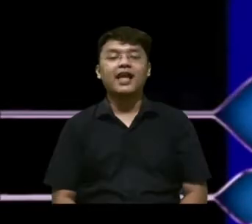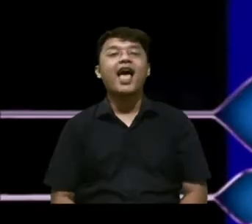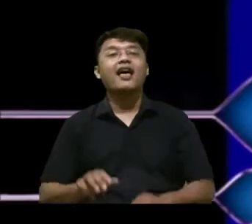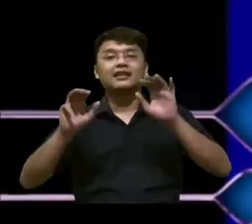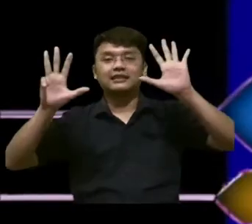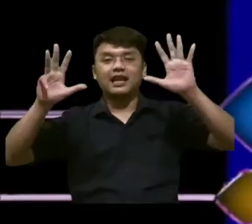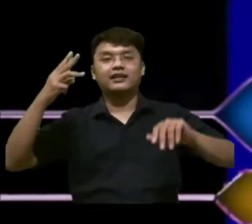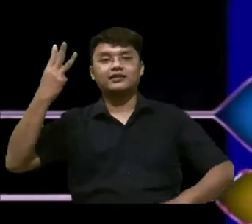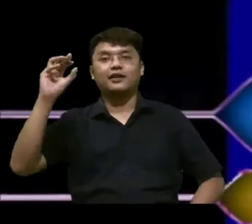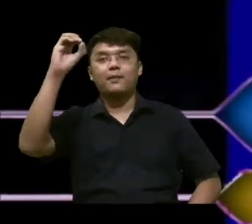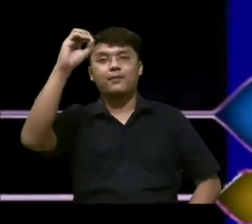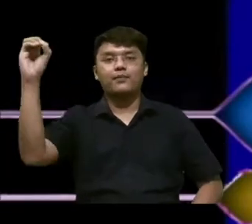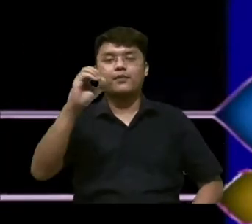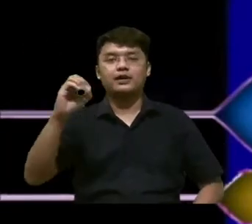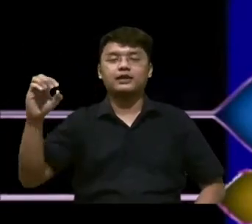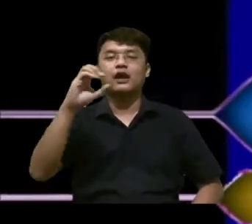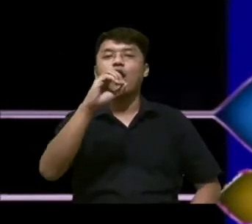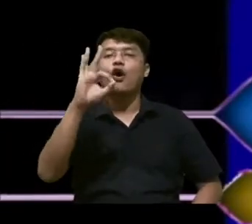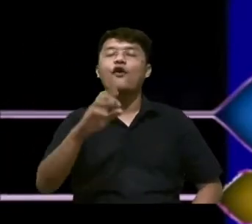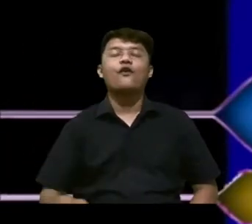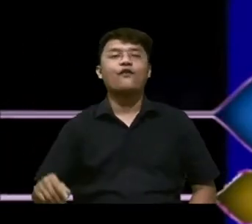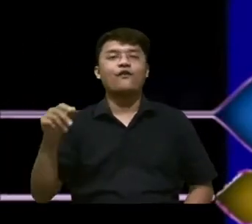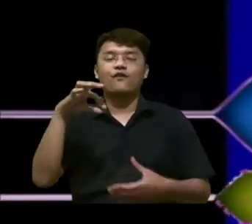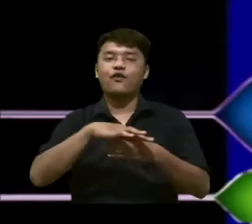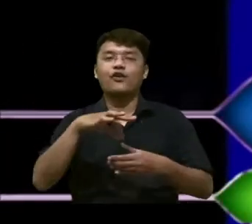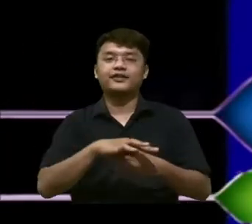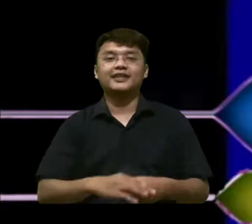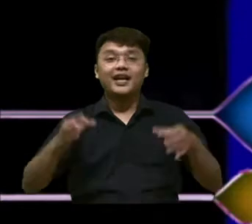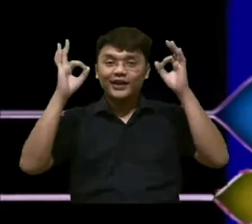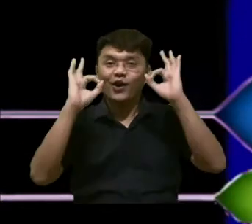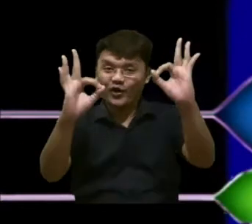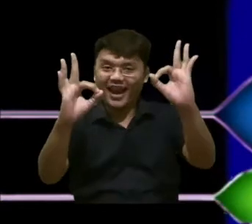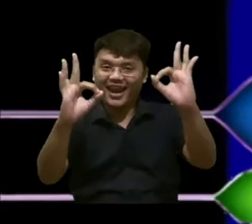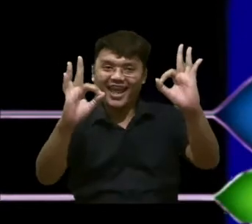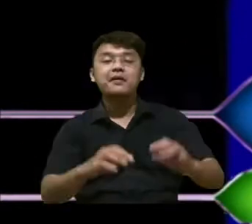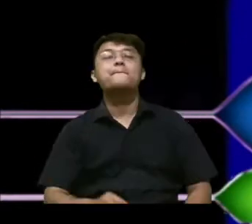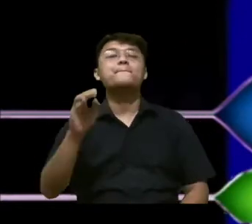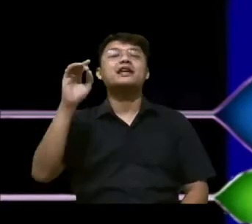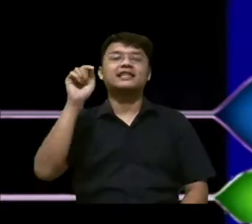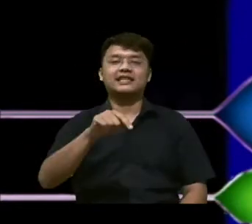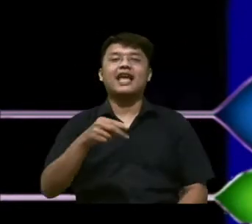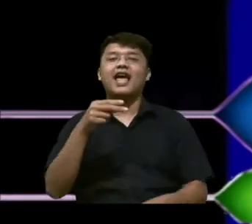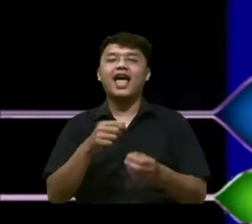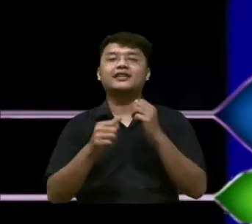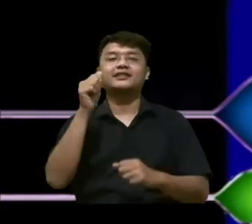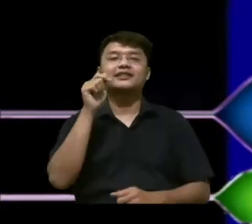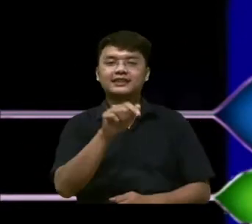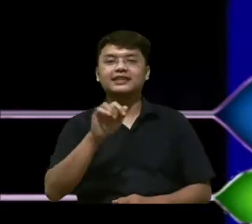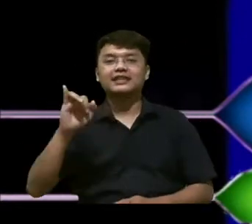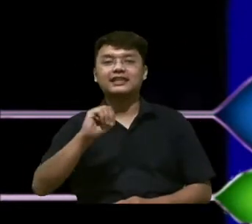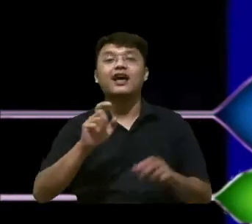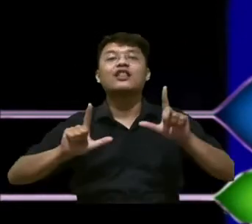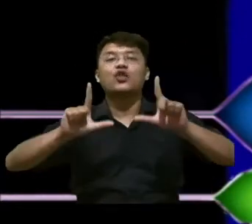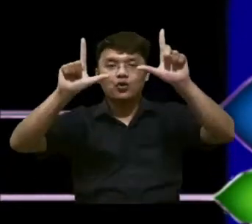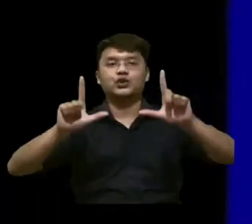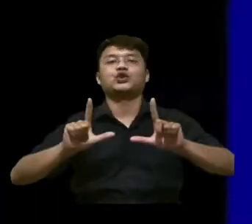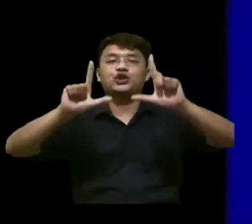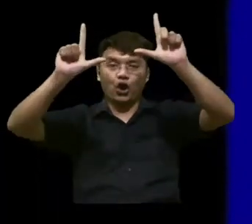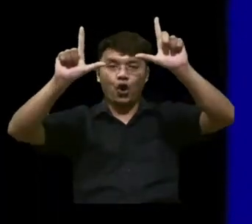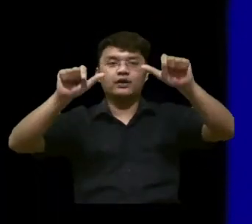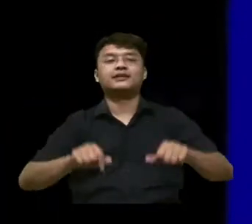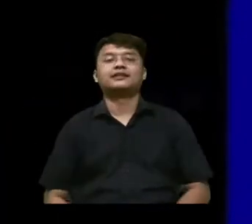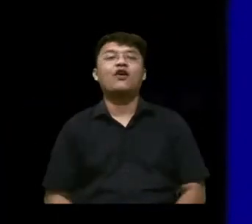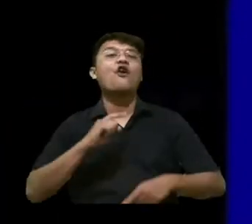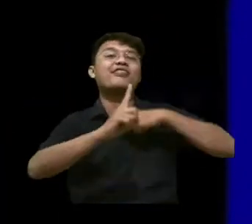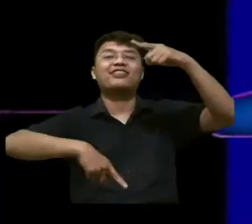And 93% of voters were correct because the answer is Tokyo.